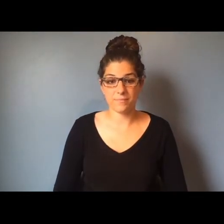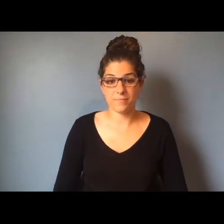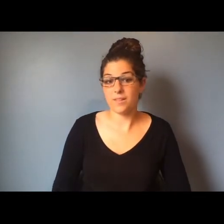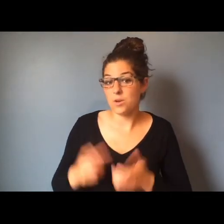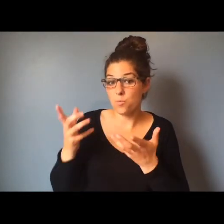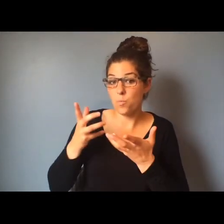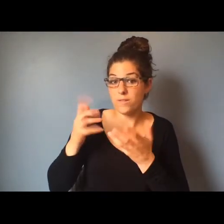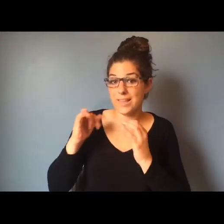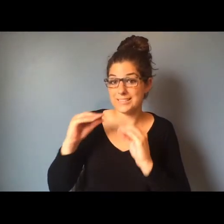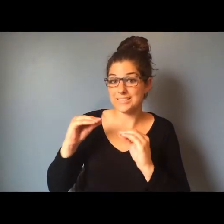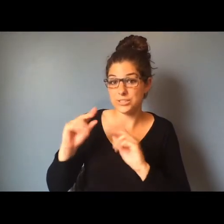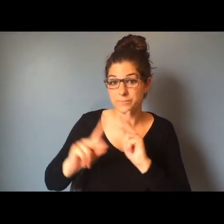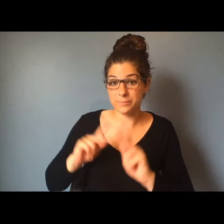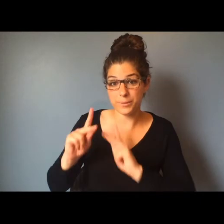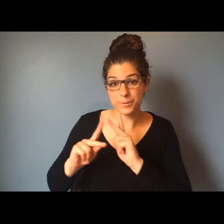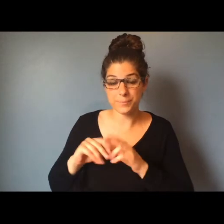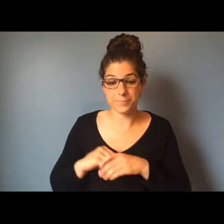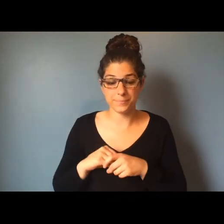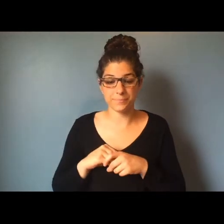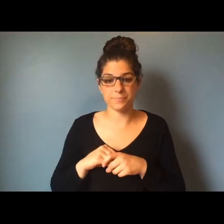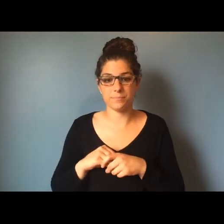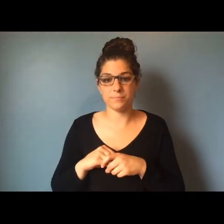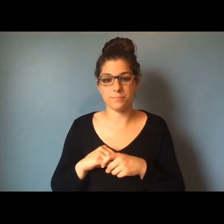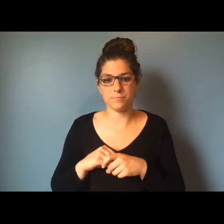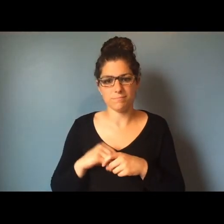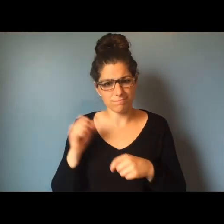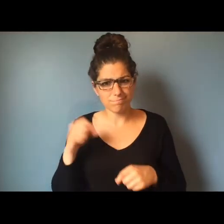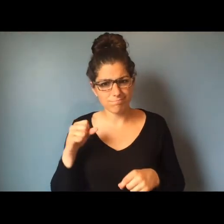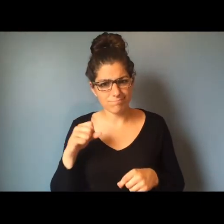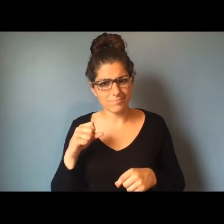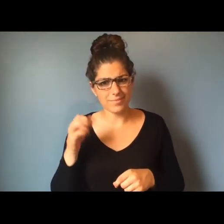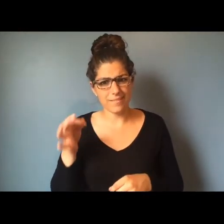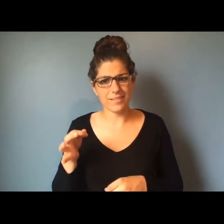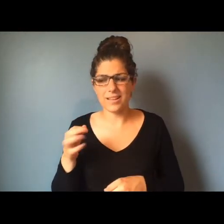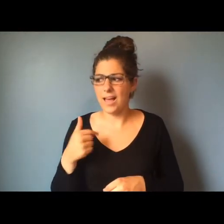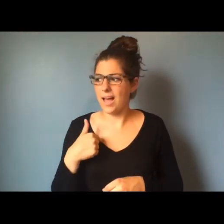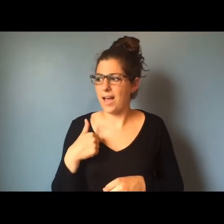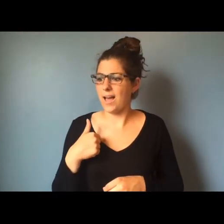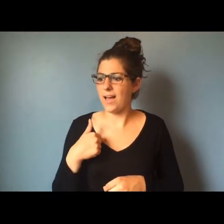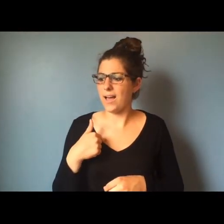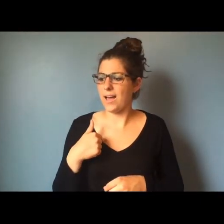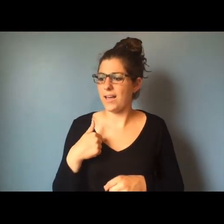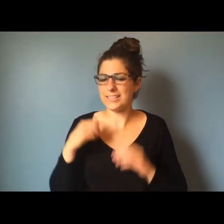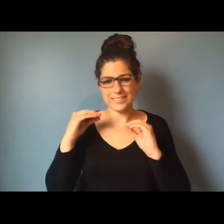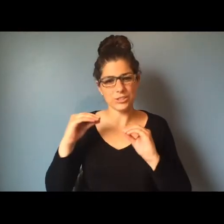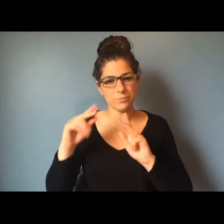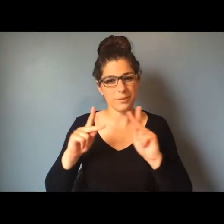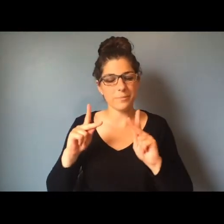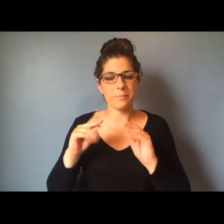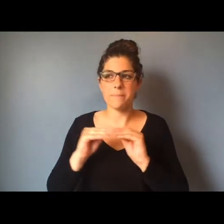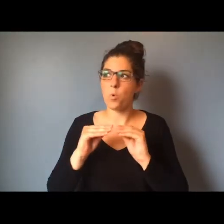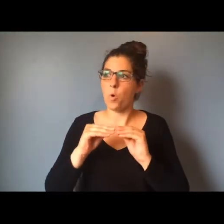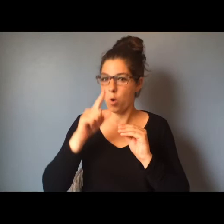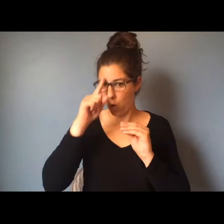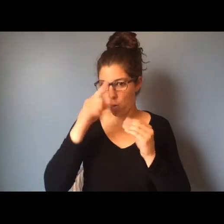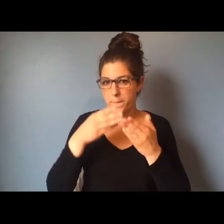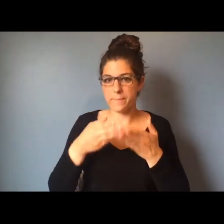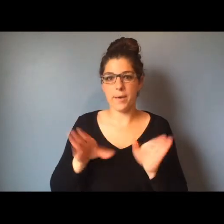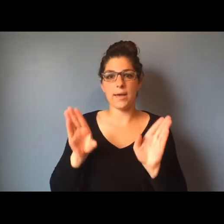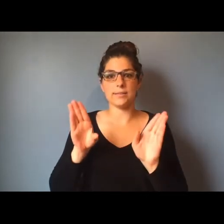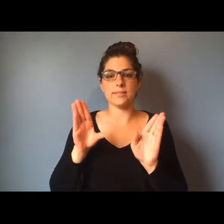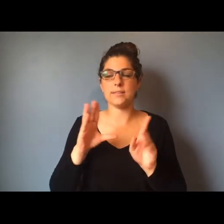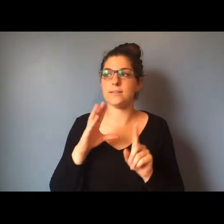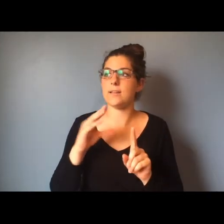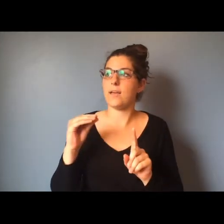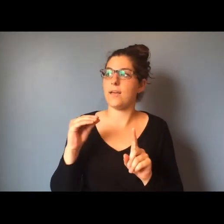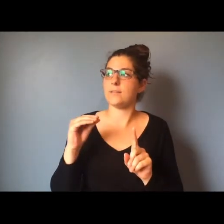it teaches people? Yeah, I think it teaches people to be more open-minded